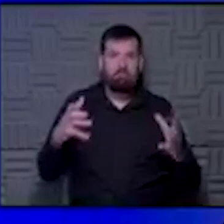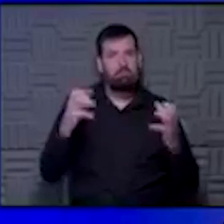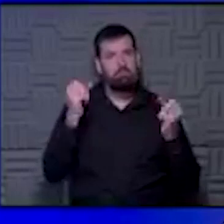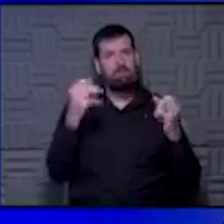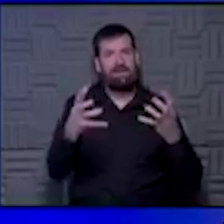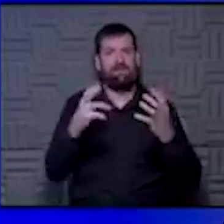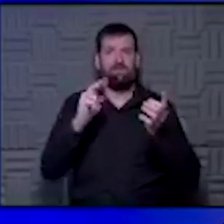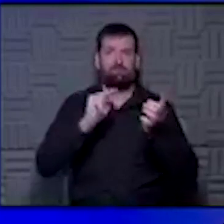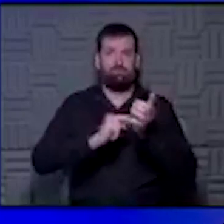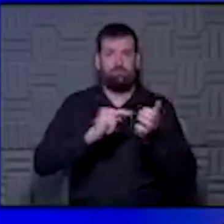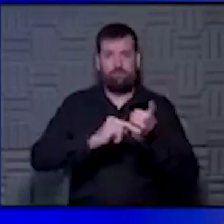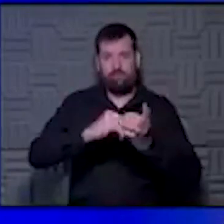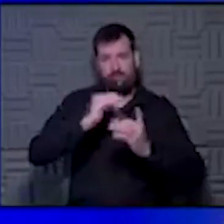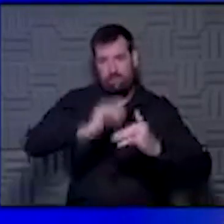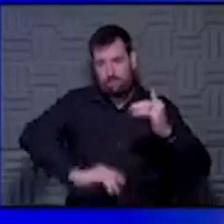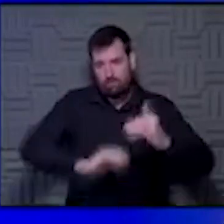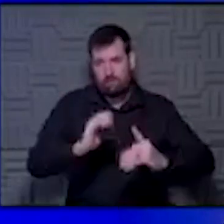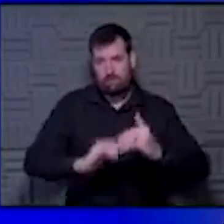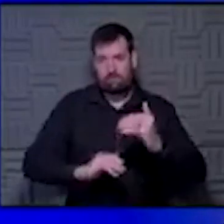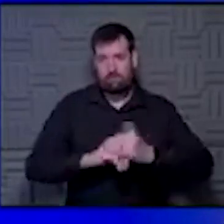facilities, and